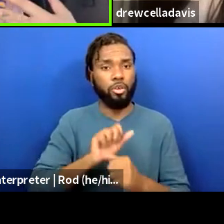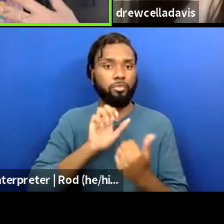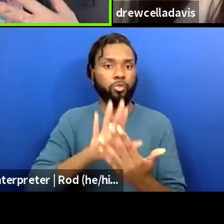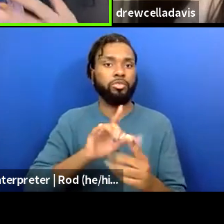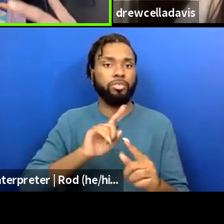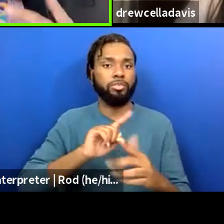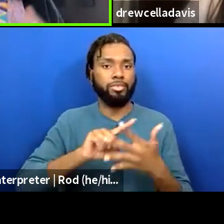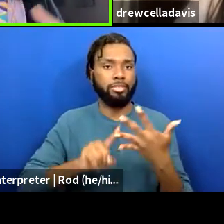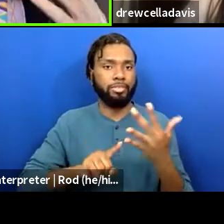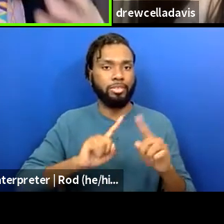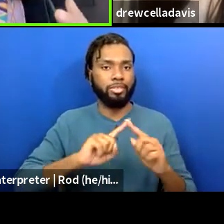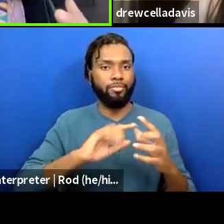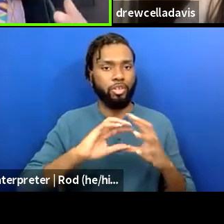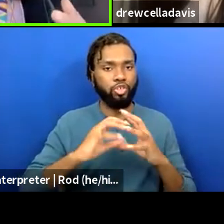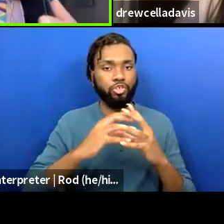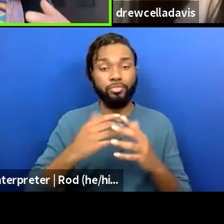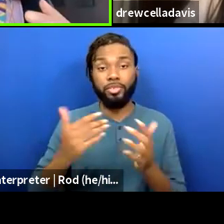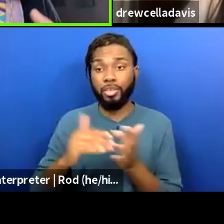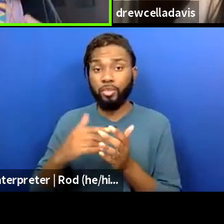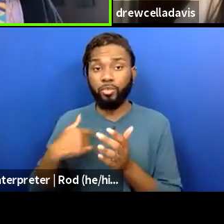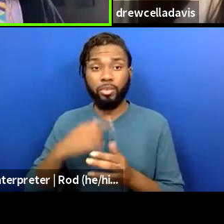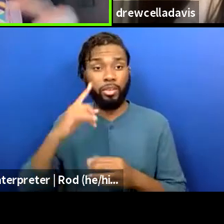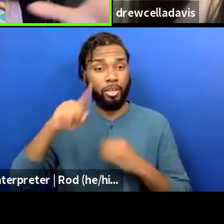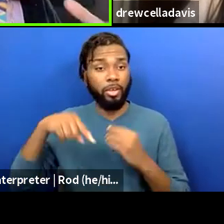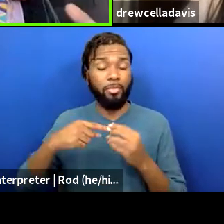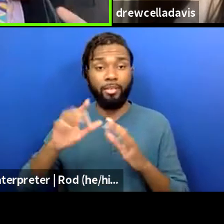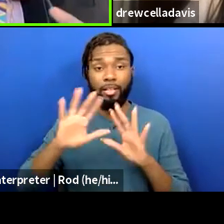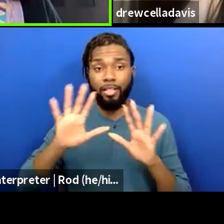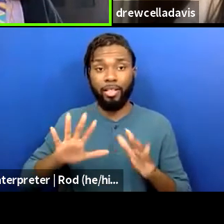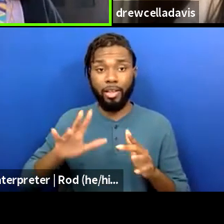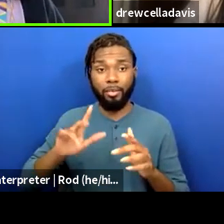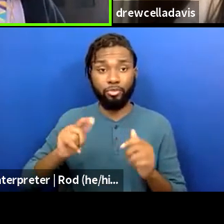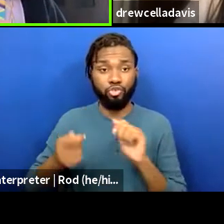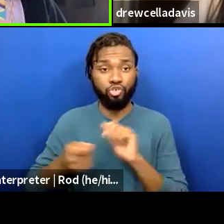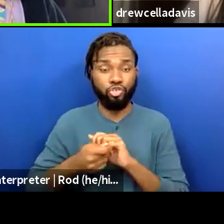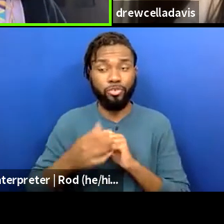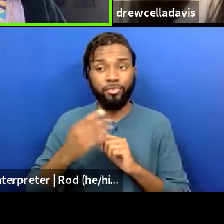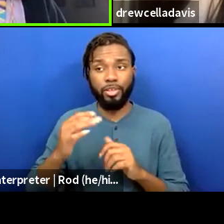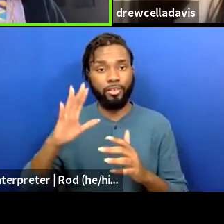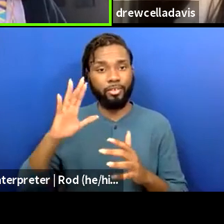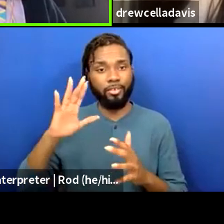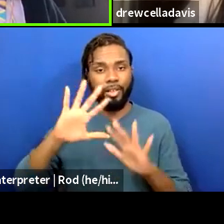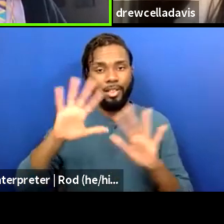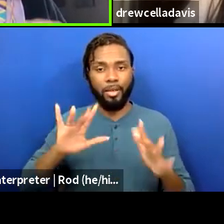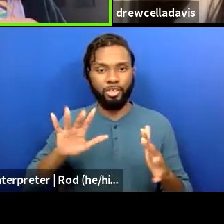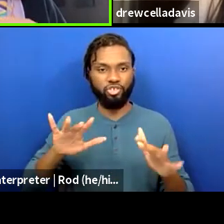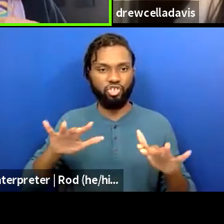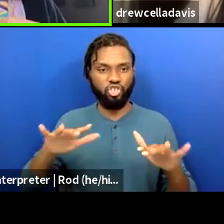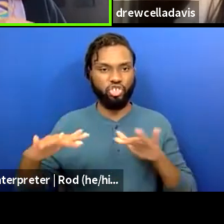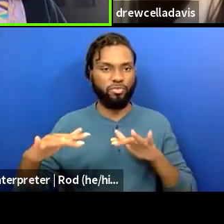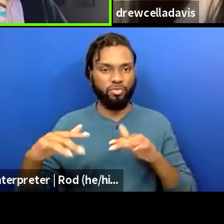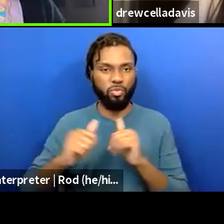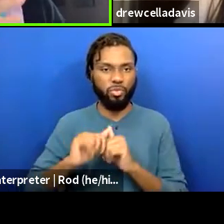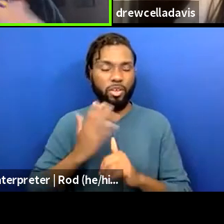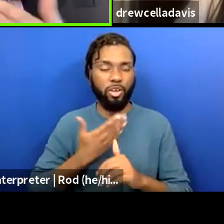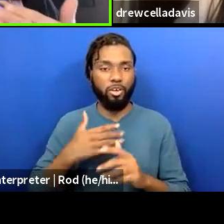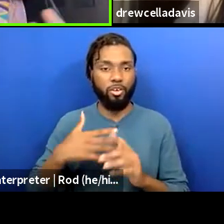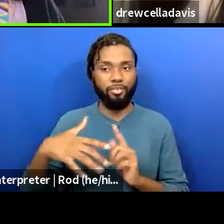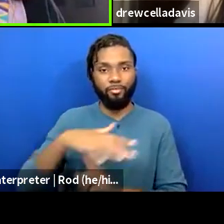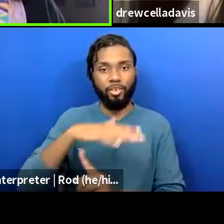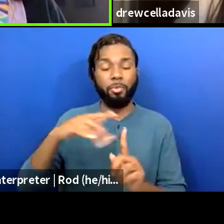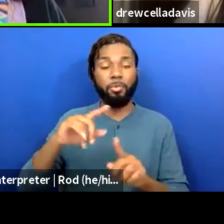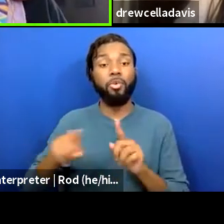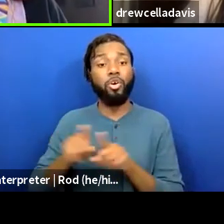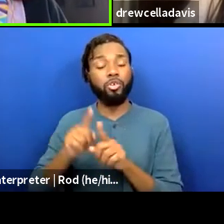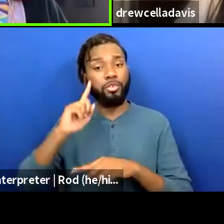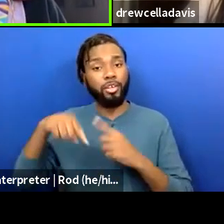about climate change and climate shift, right? Our physical environment. But I also think about the impact of the climate of being